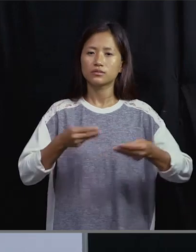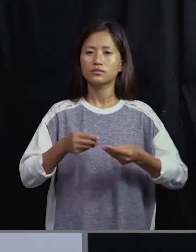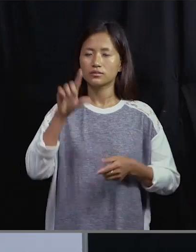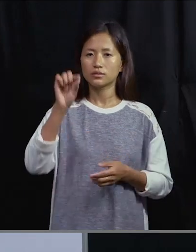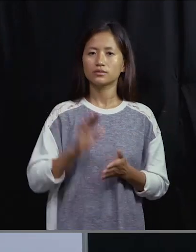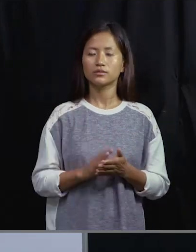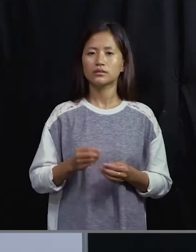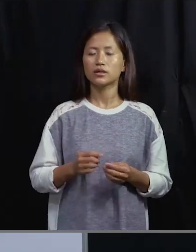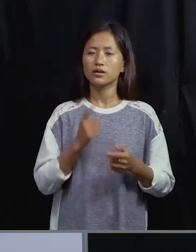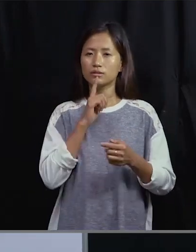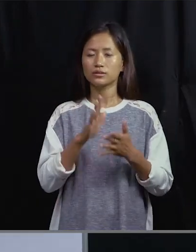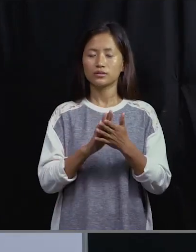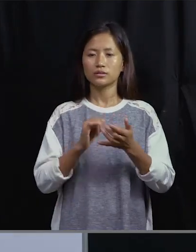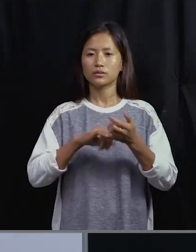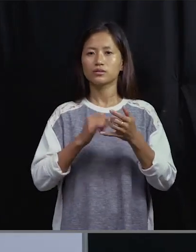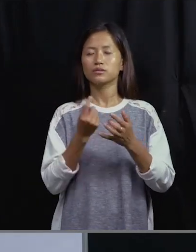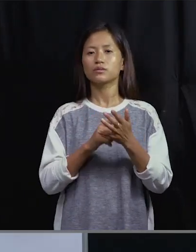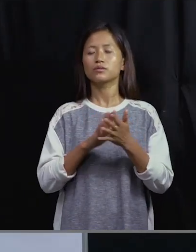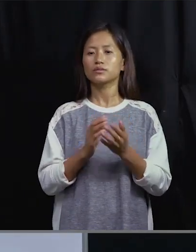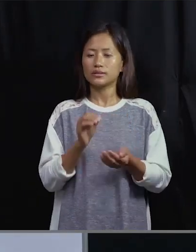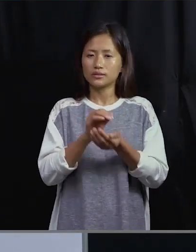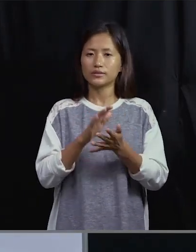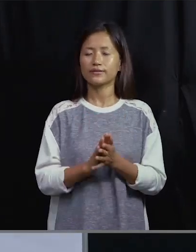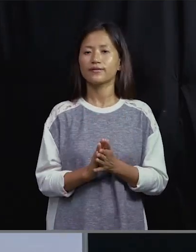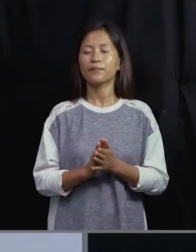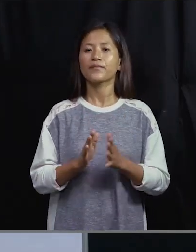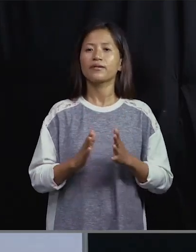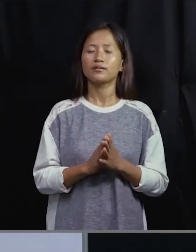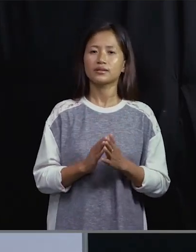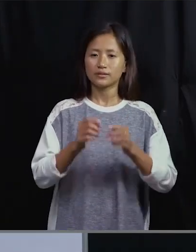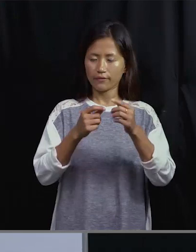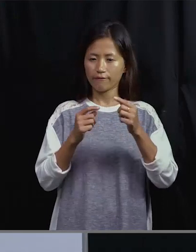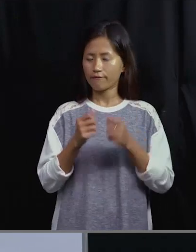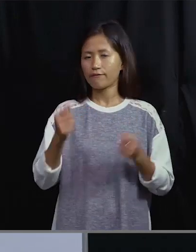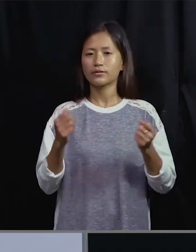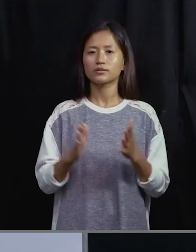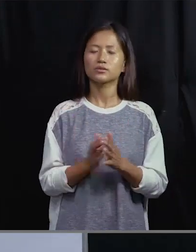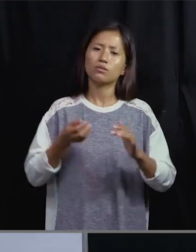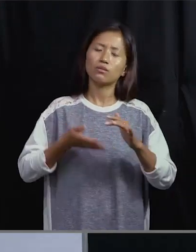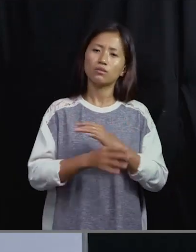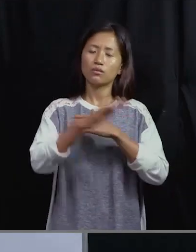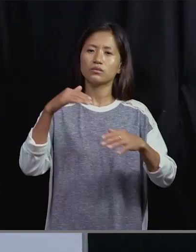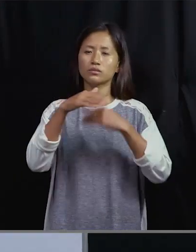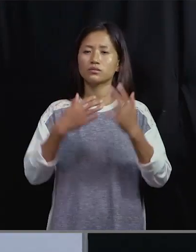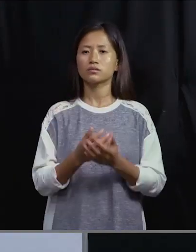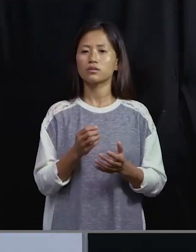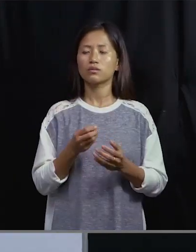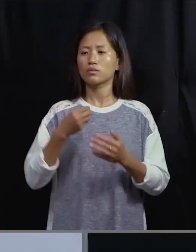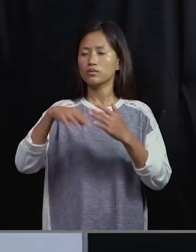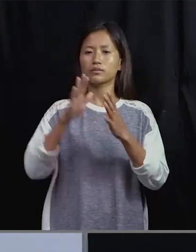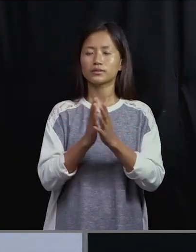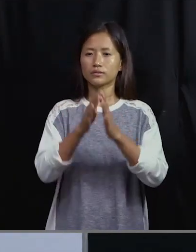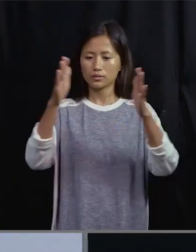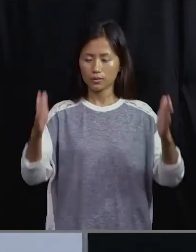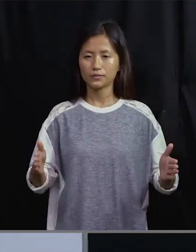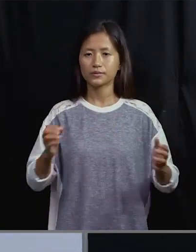to insure their equipments, their vehicles, or their, the godowns, okay, all those things. So that is been,